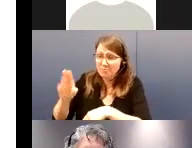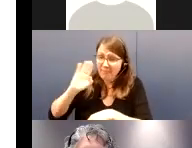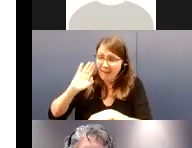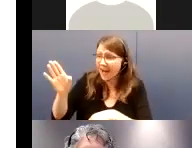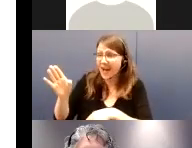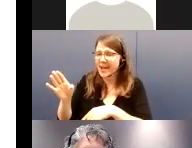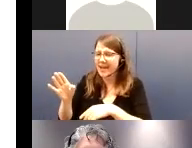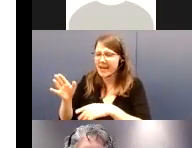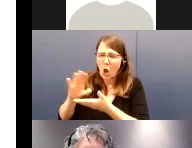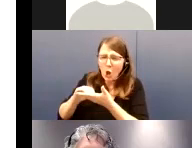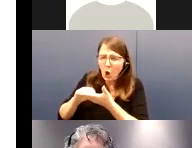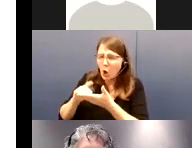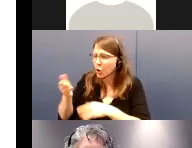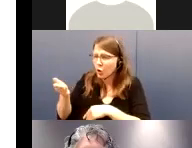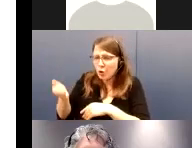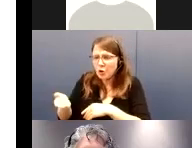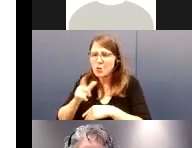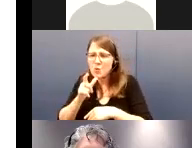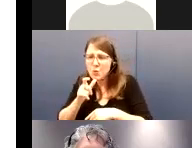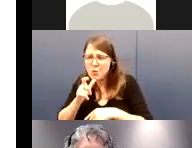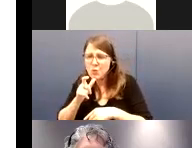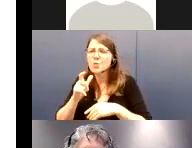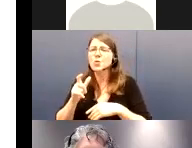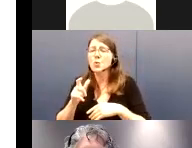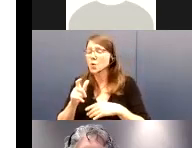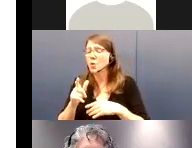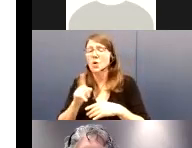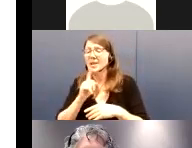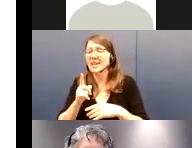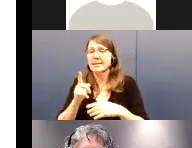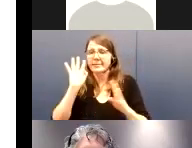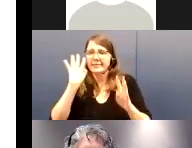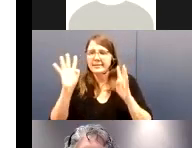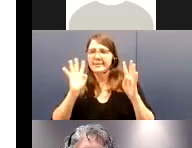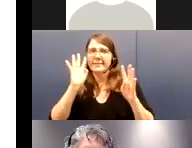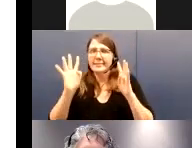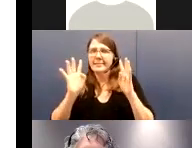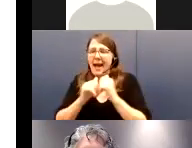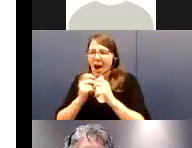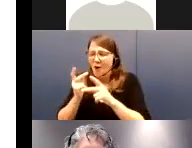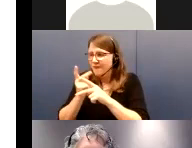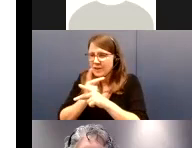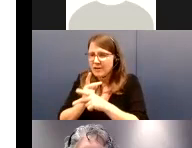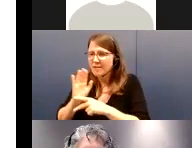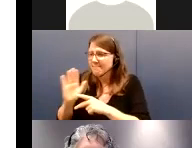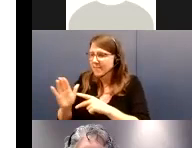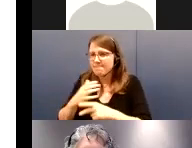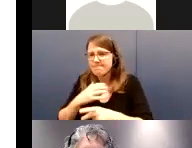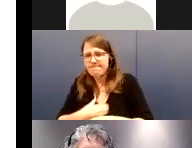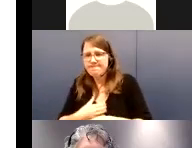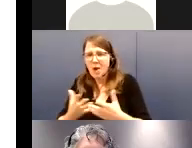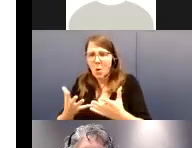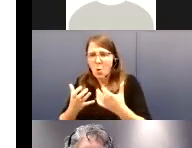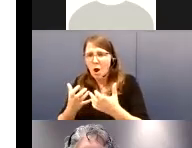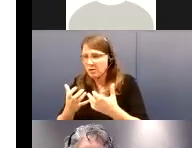are, right? To any way, shape, or form we can bring that person's voice into the room, let's do it,